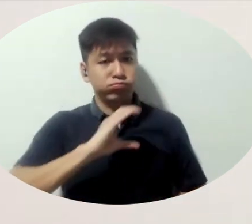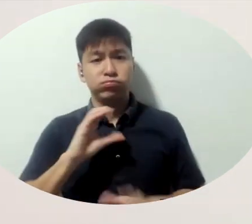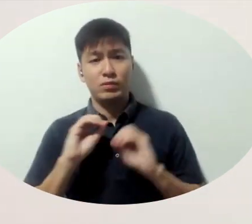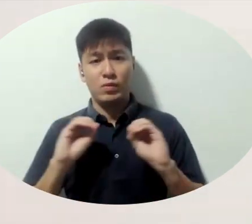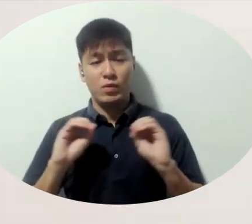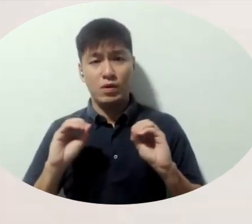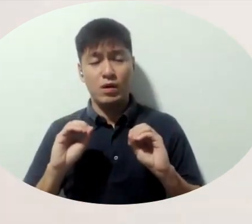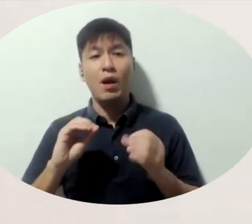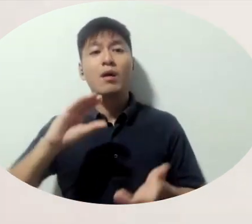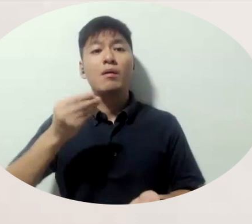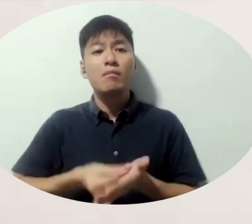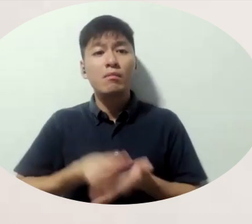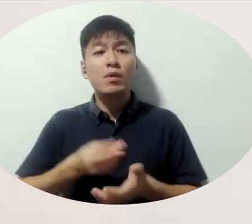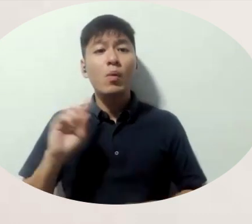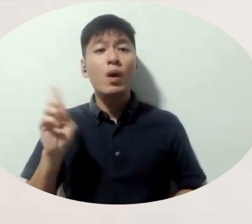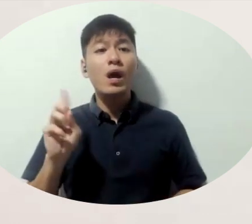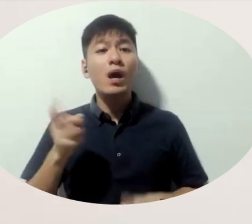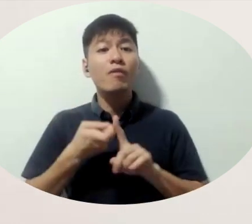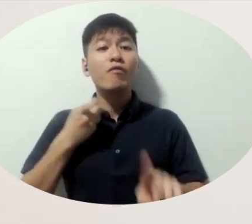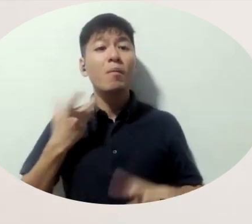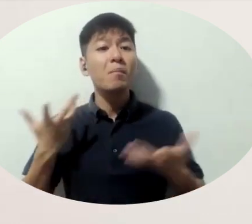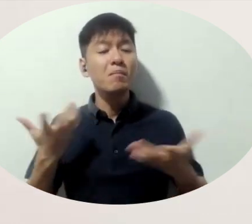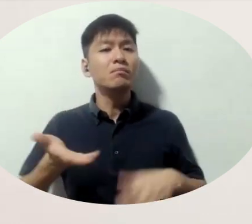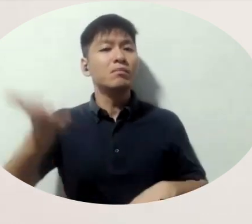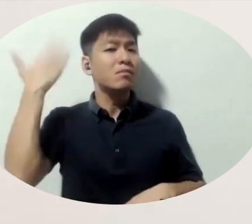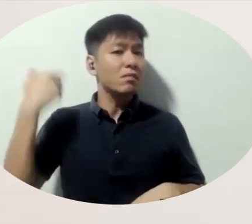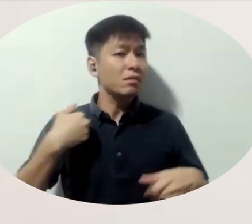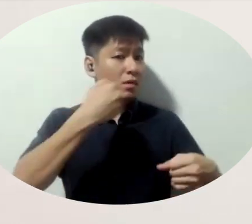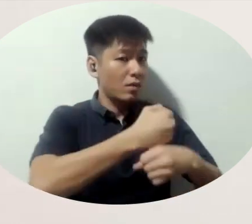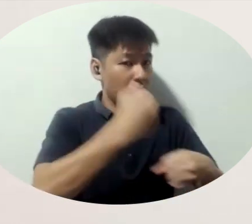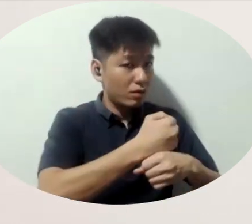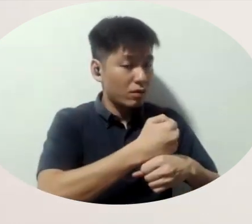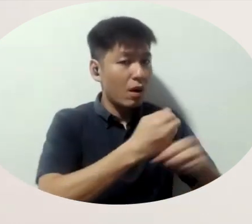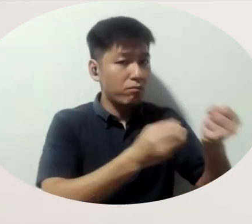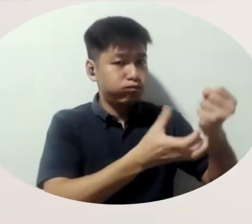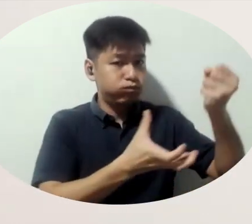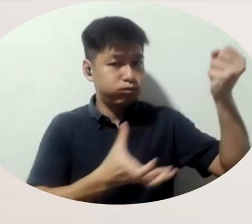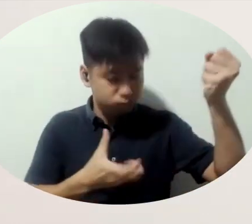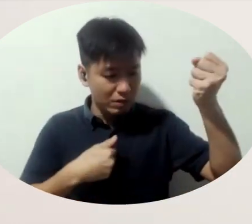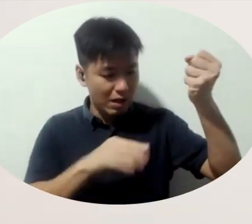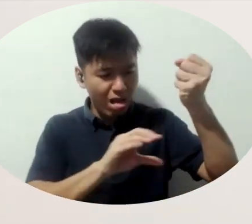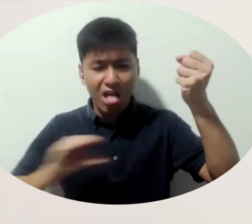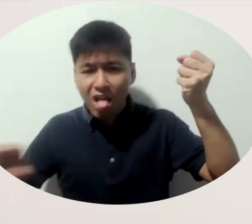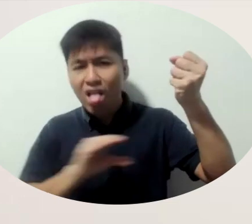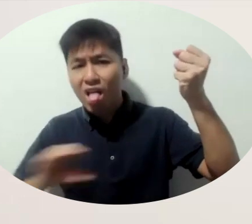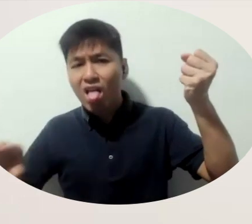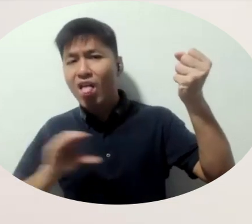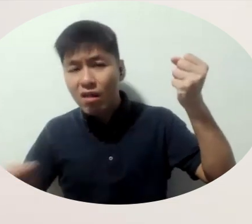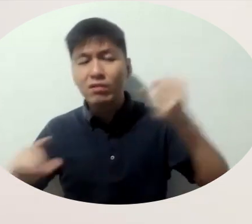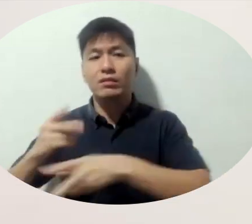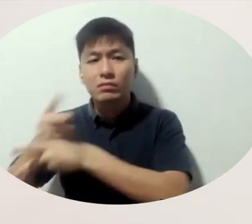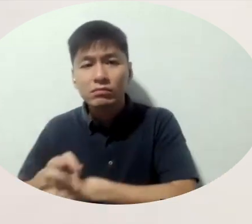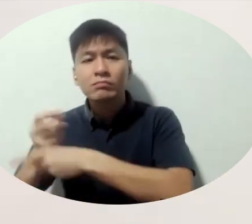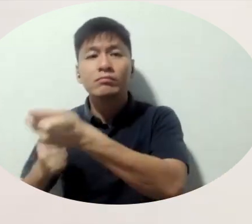when I'm older, that's all gone towards my mother. And I'm not complaining, but that is the reality for many of